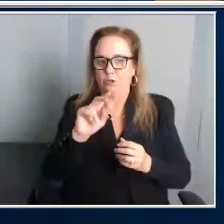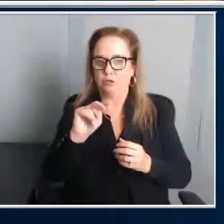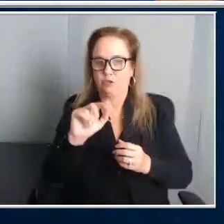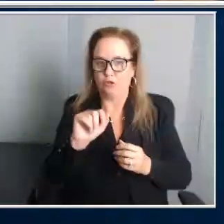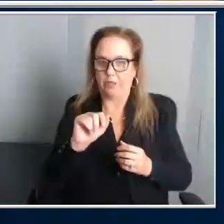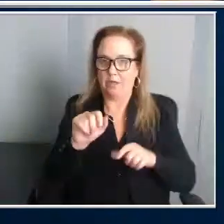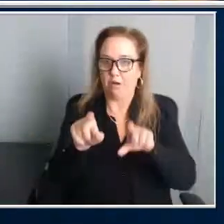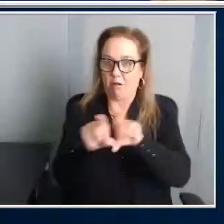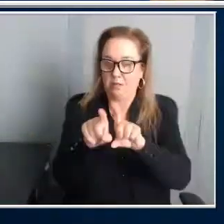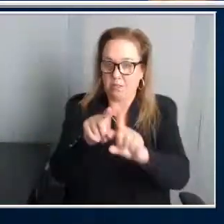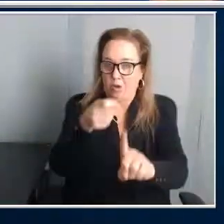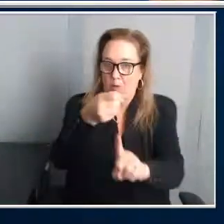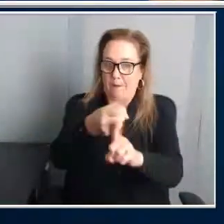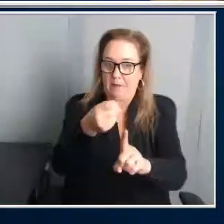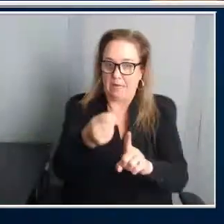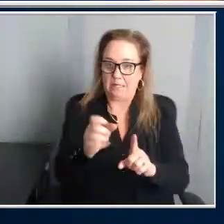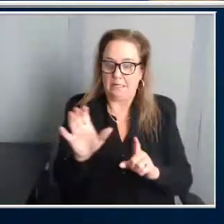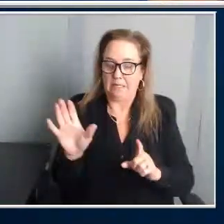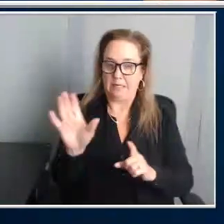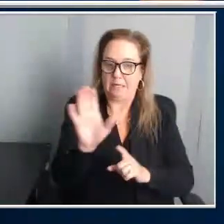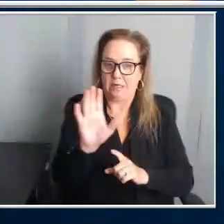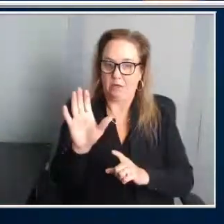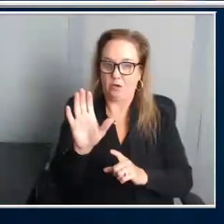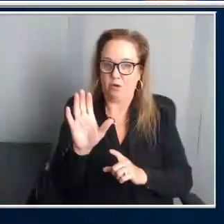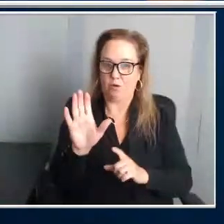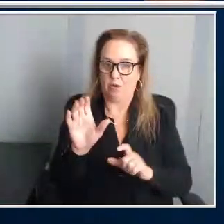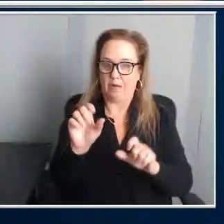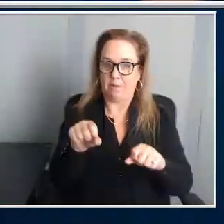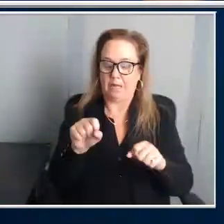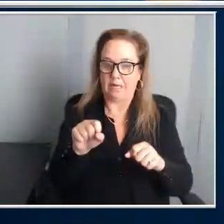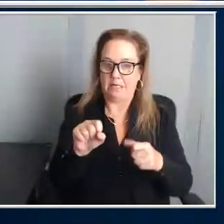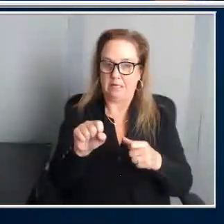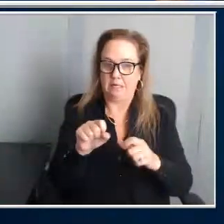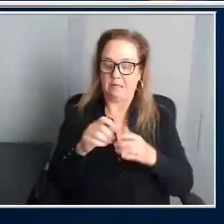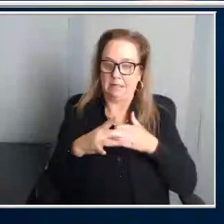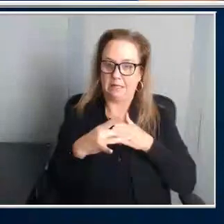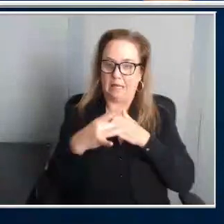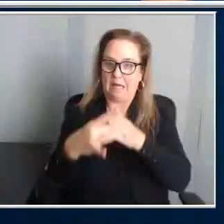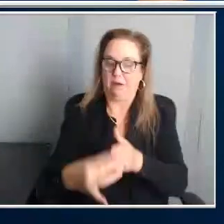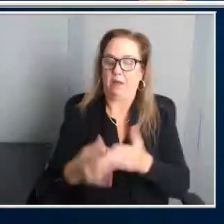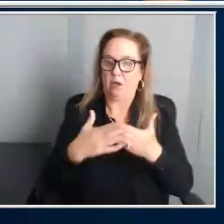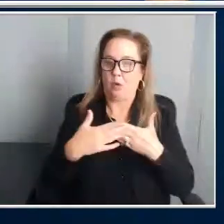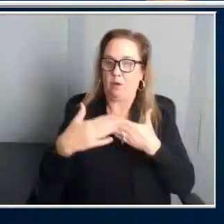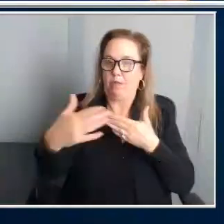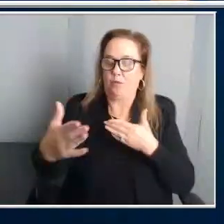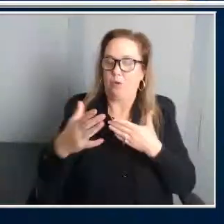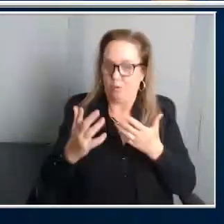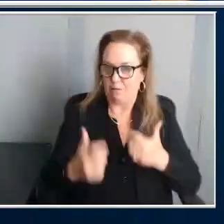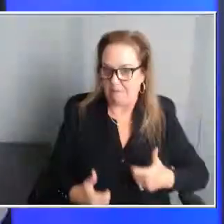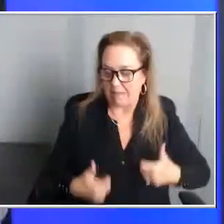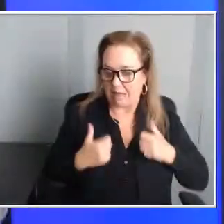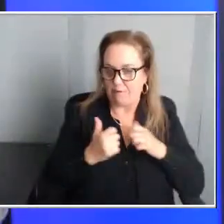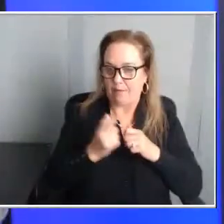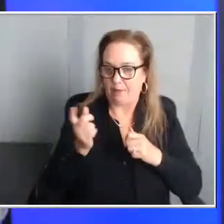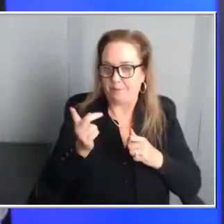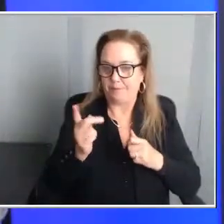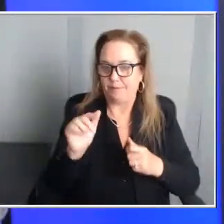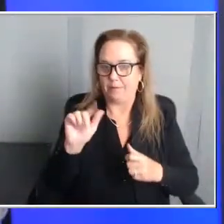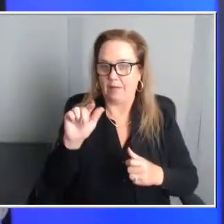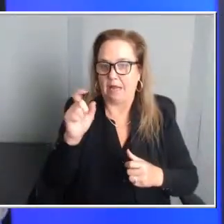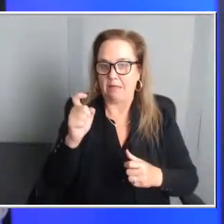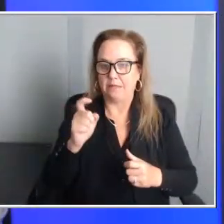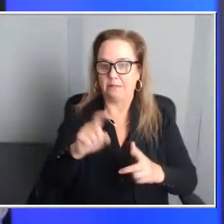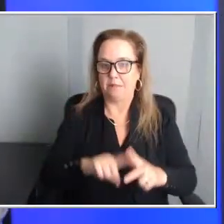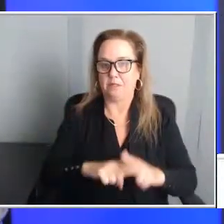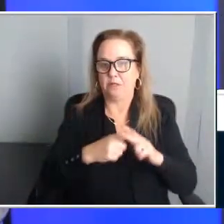also impacted how you're able to navigate going through this journey with him? Yes, because he started